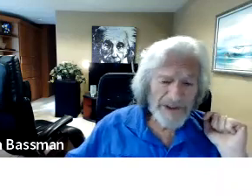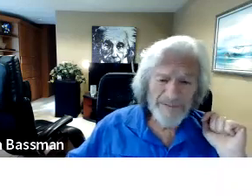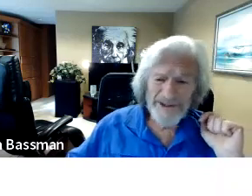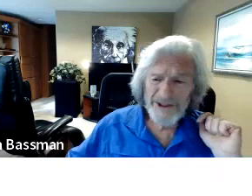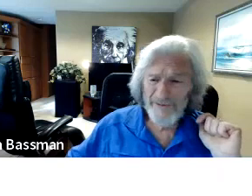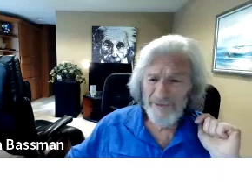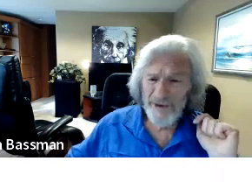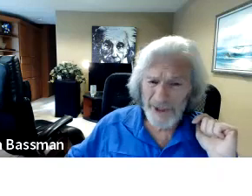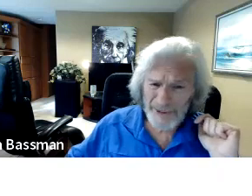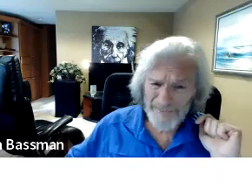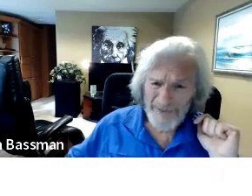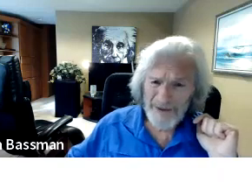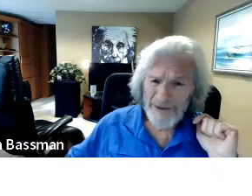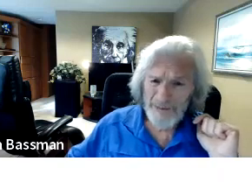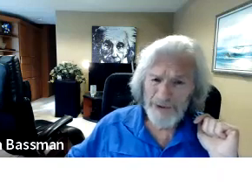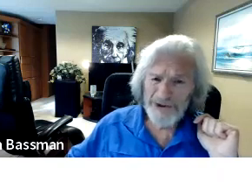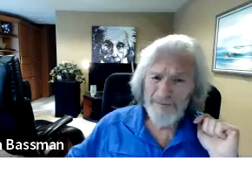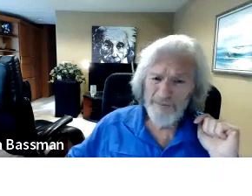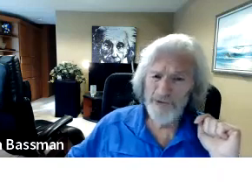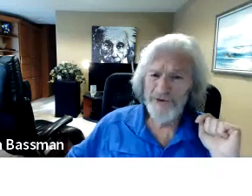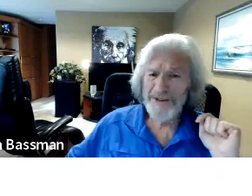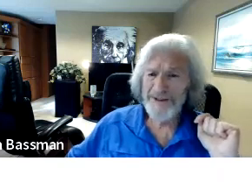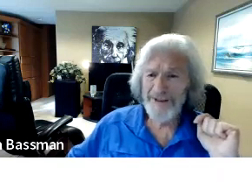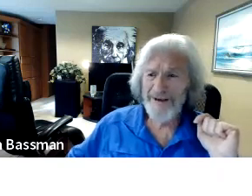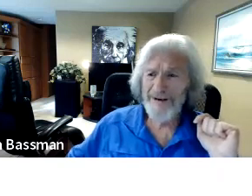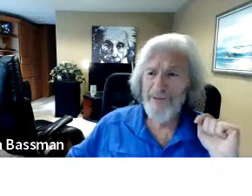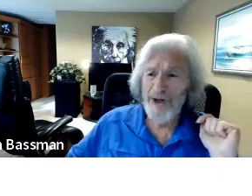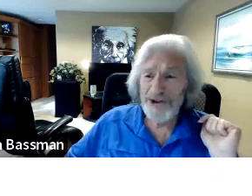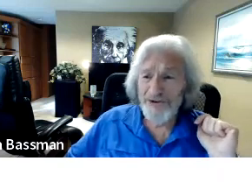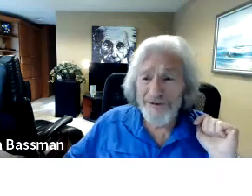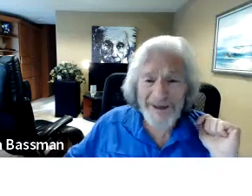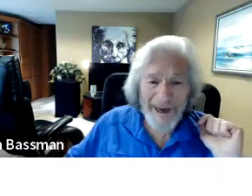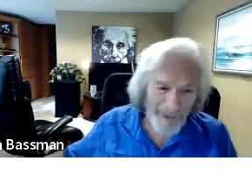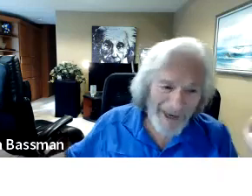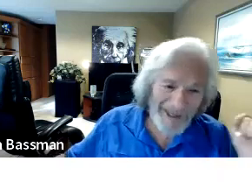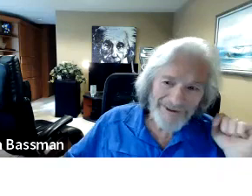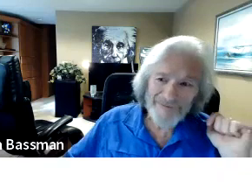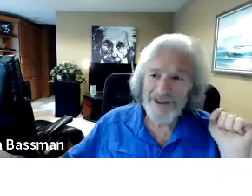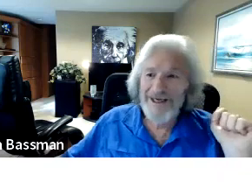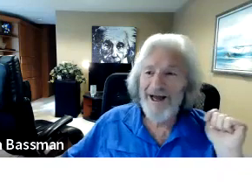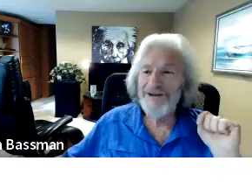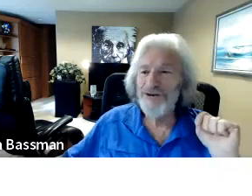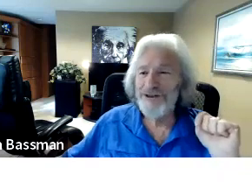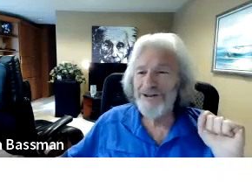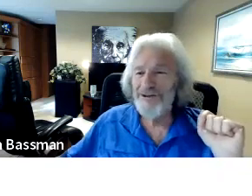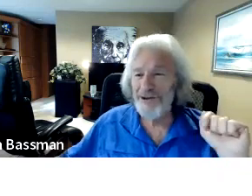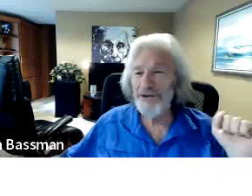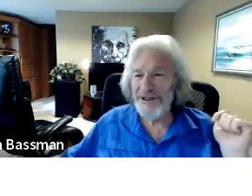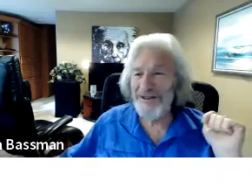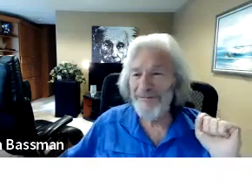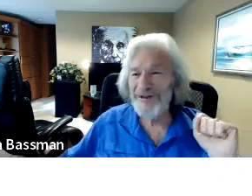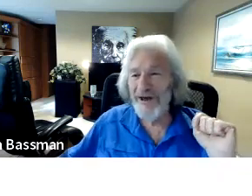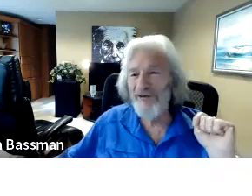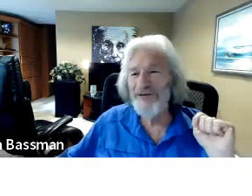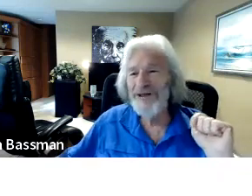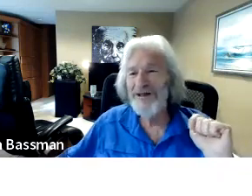but I thought to myself, okay, you put some really emotionally hyperactive psychiatrist who's